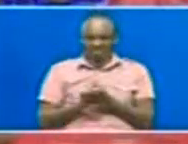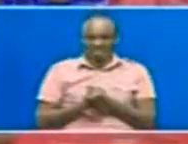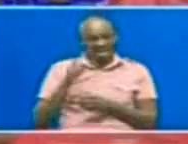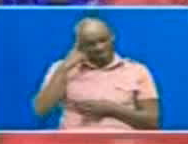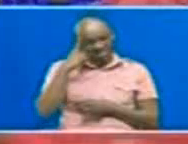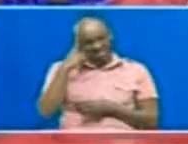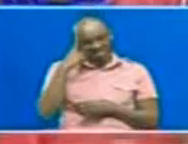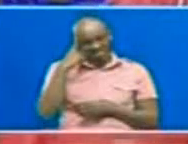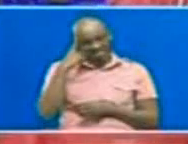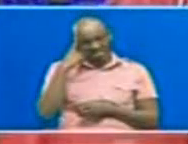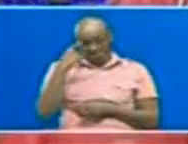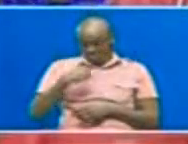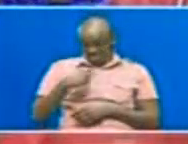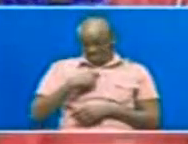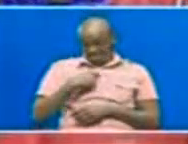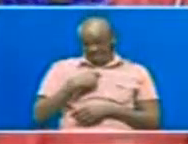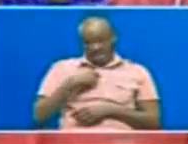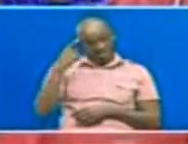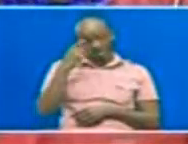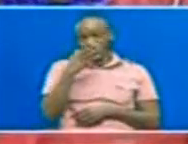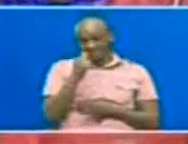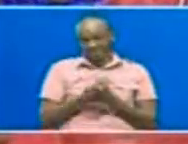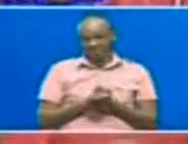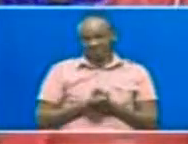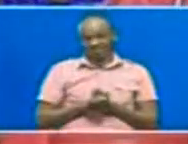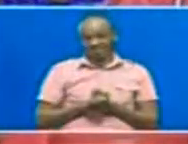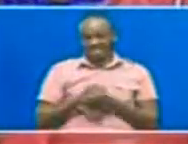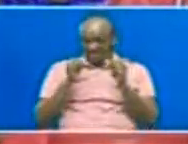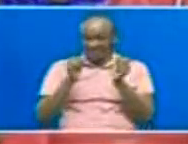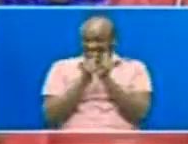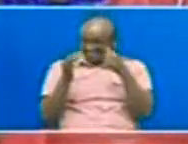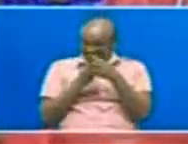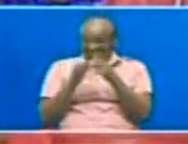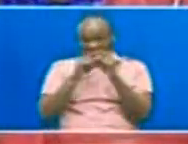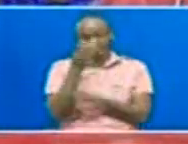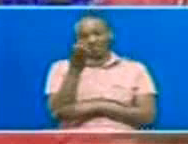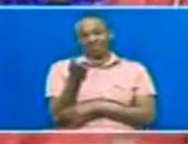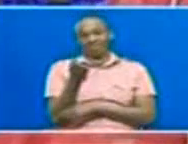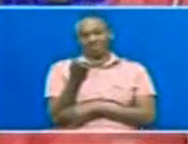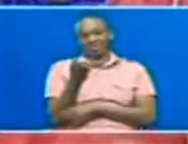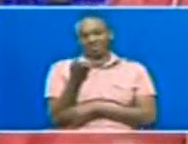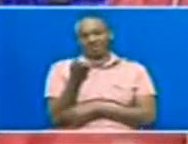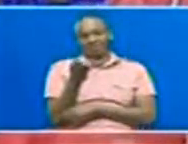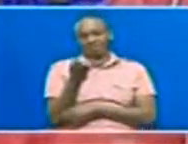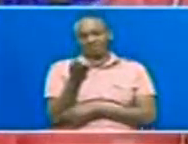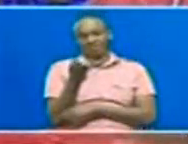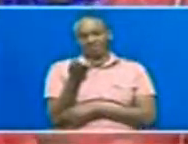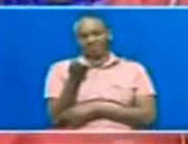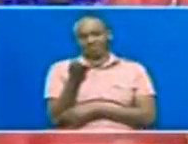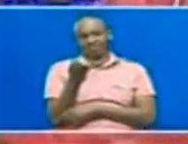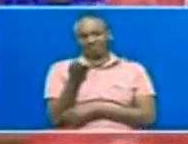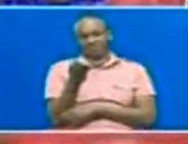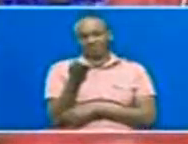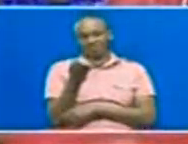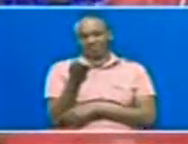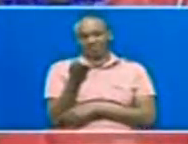would have been, to me, it would have been better if 18 teams were for the coming